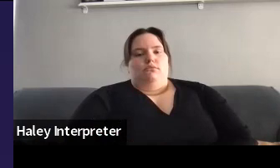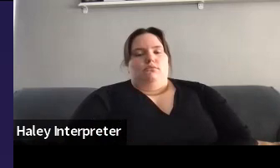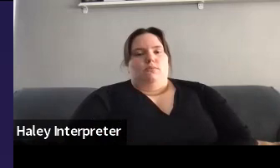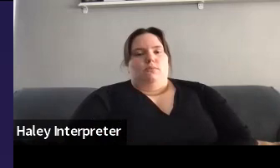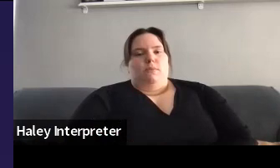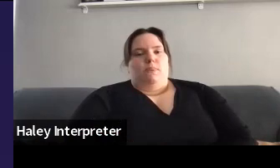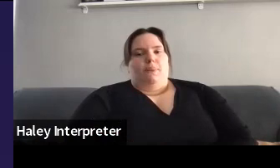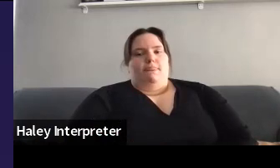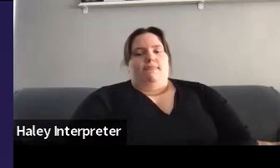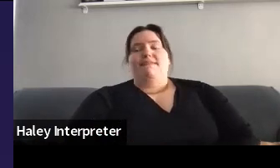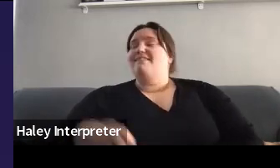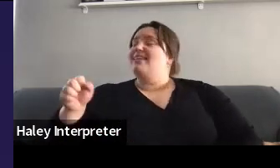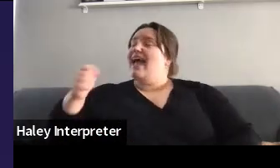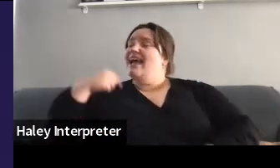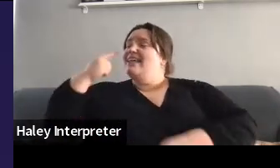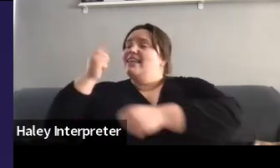I think wheeling it out.